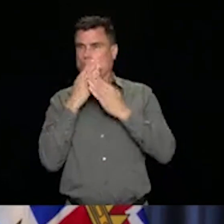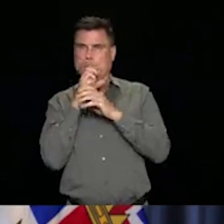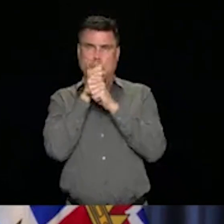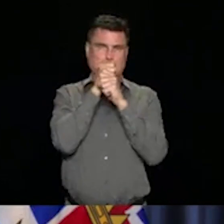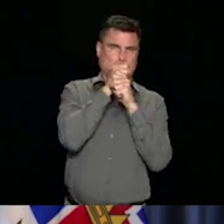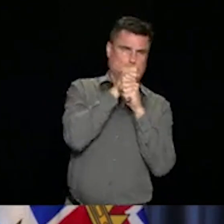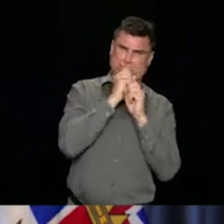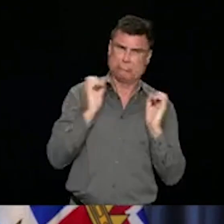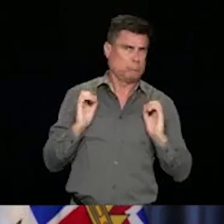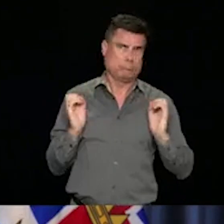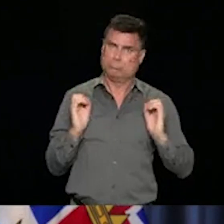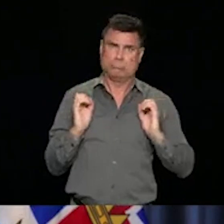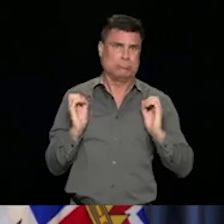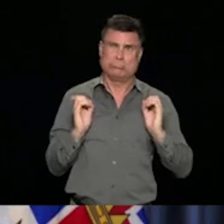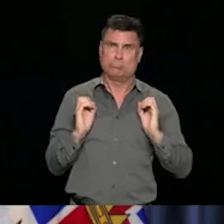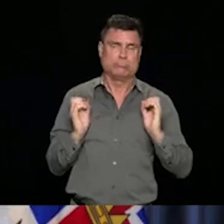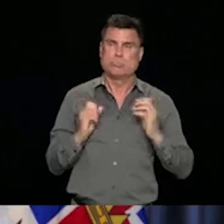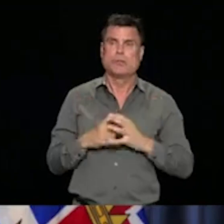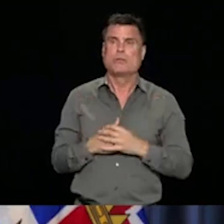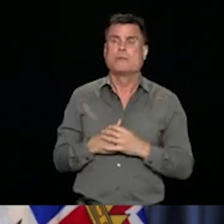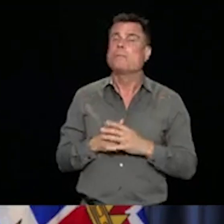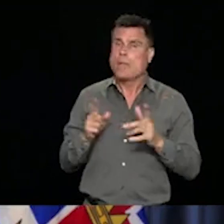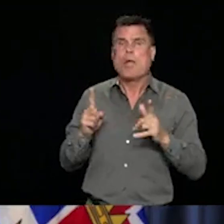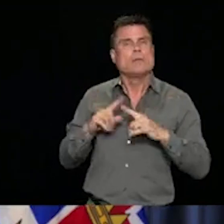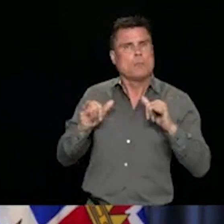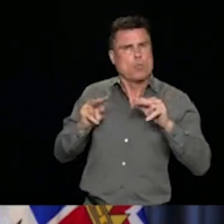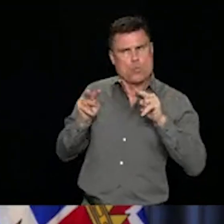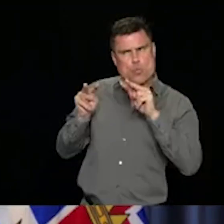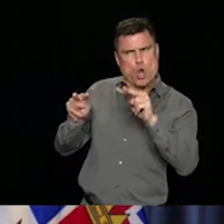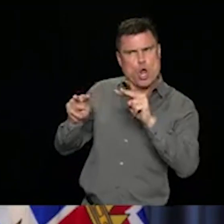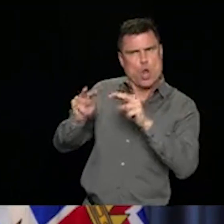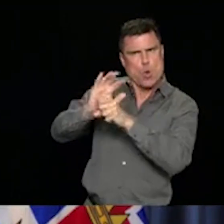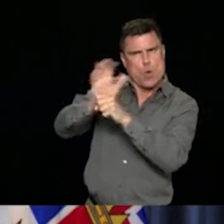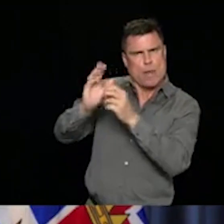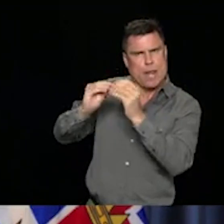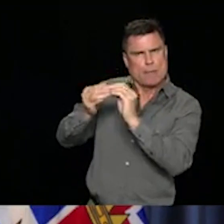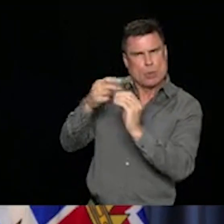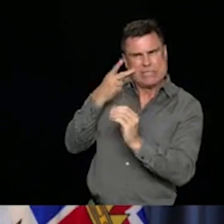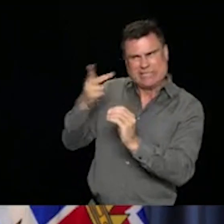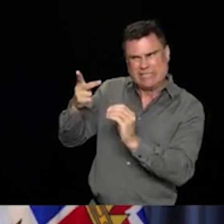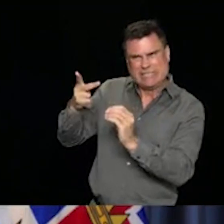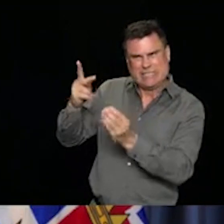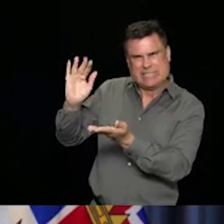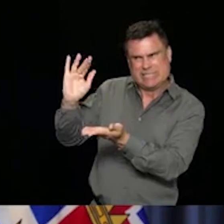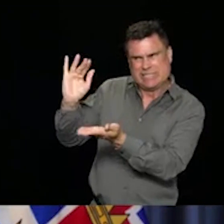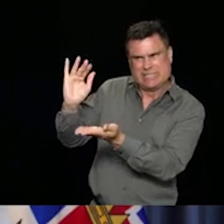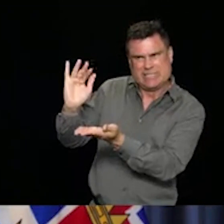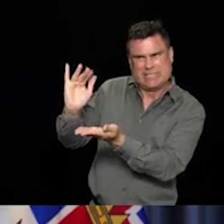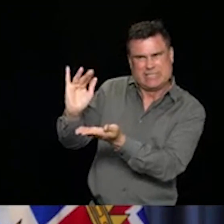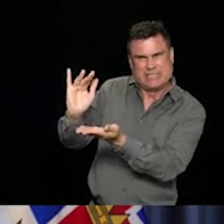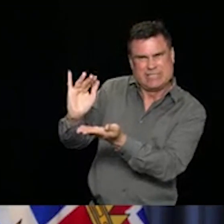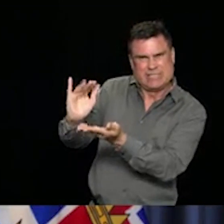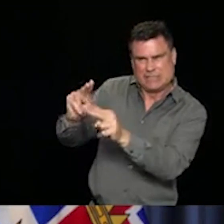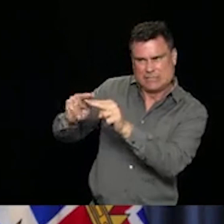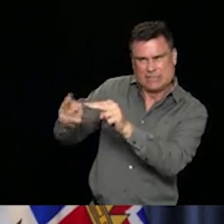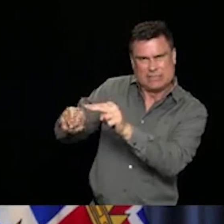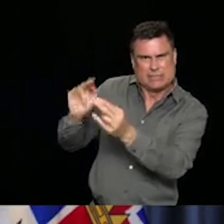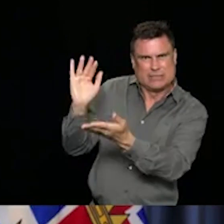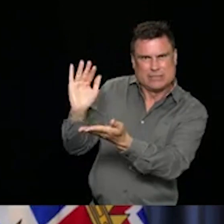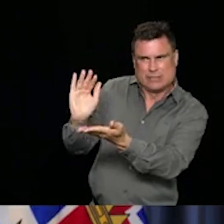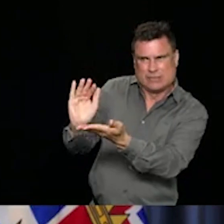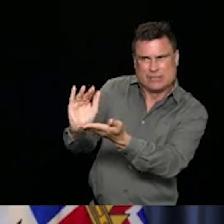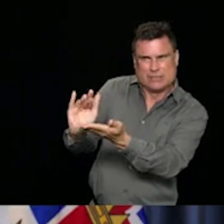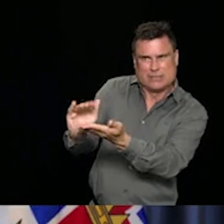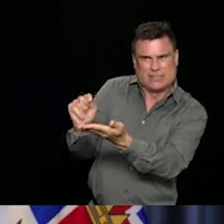which is a decline in hospitalizations, a decline in people in critical care, and a decline in the active cases.